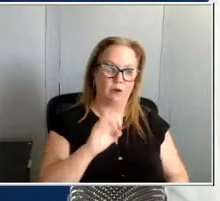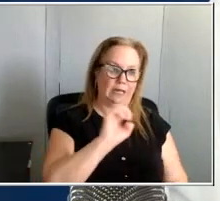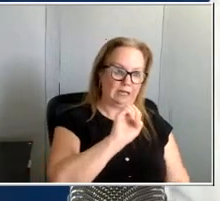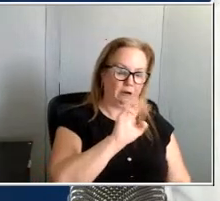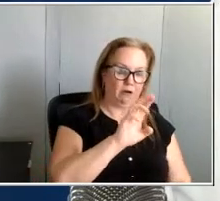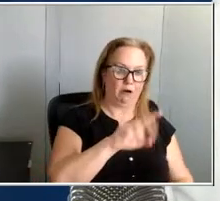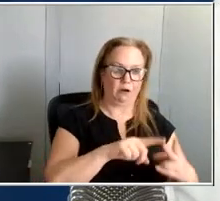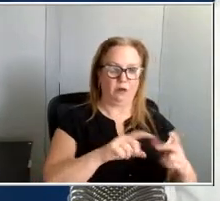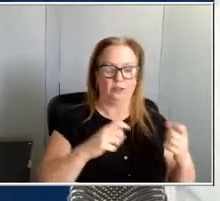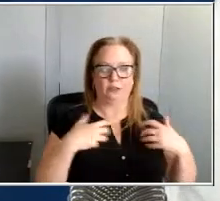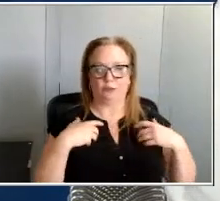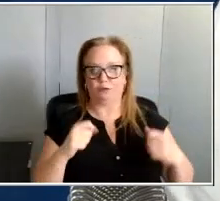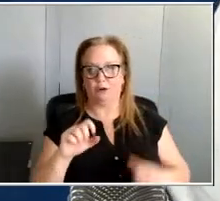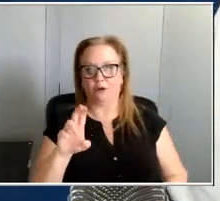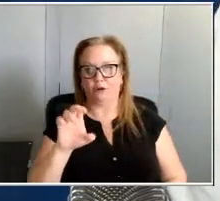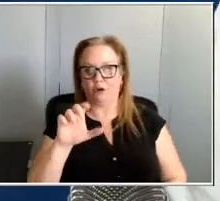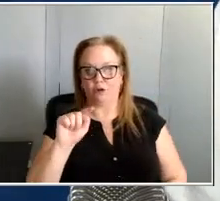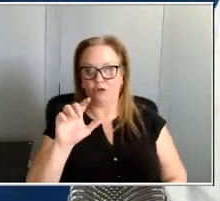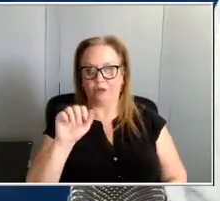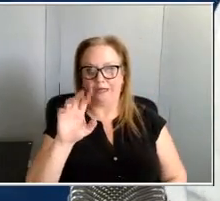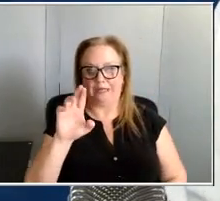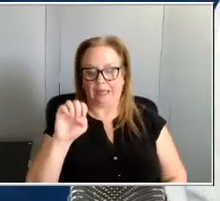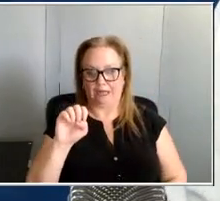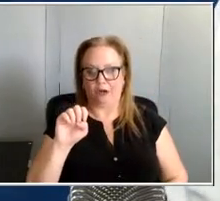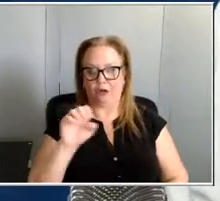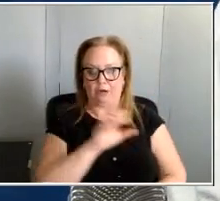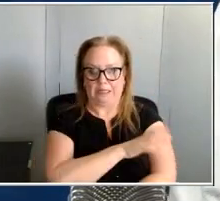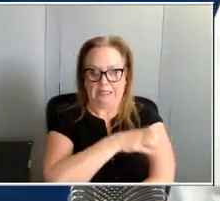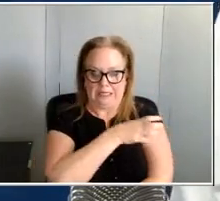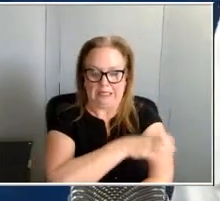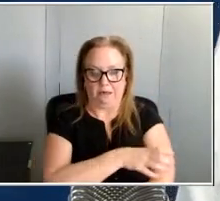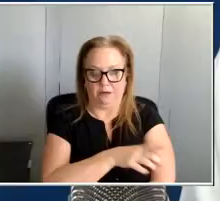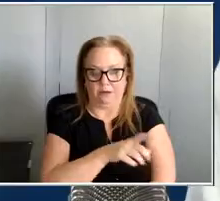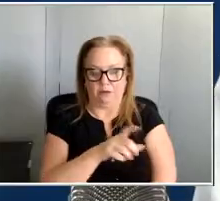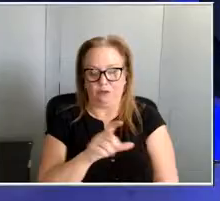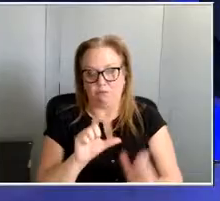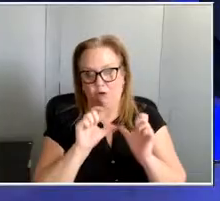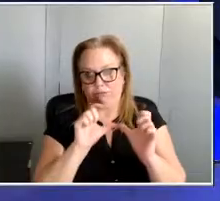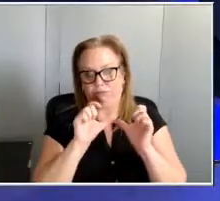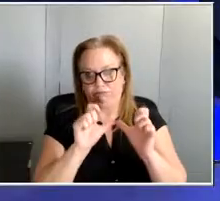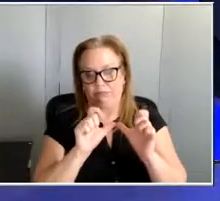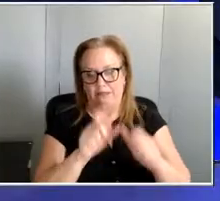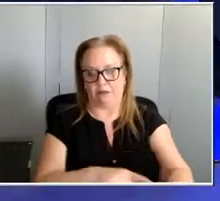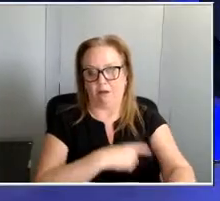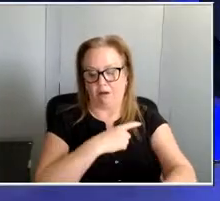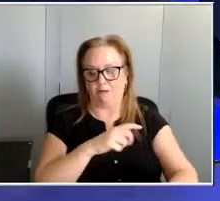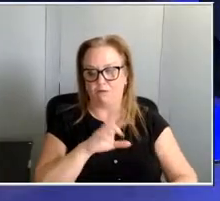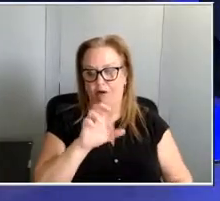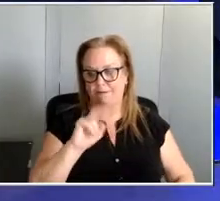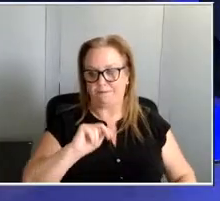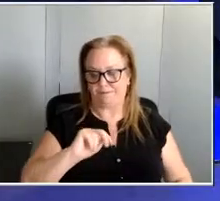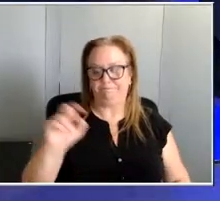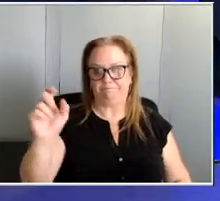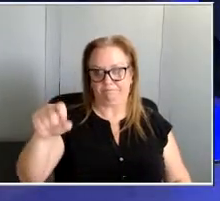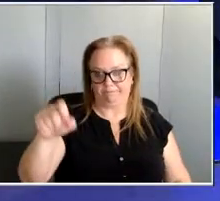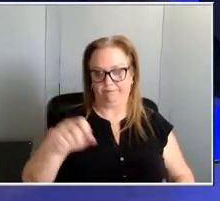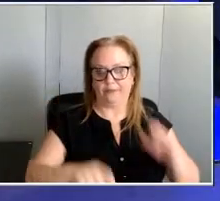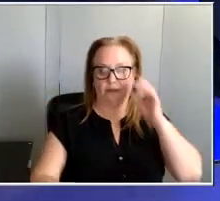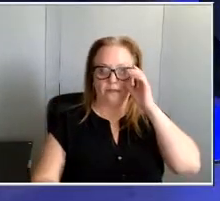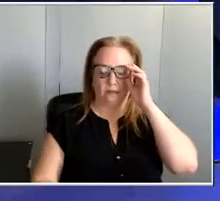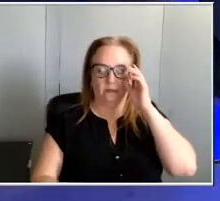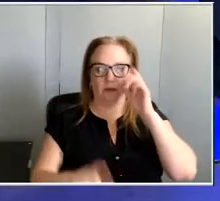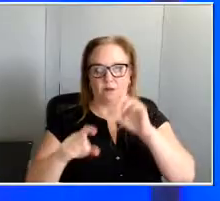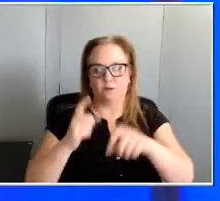urgent care clinic, which is probably more viable anyway in the long run. It is. It takes the right